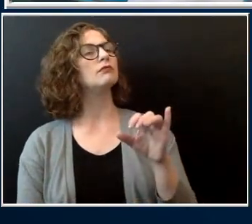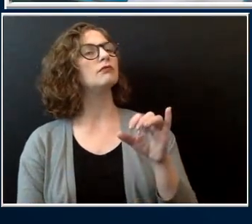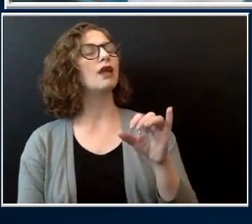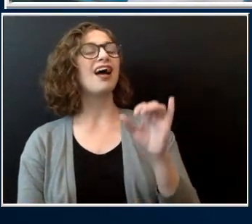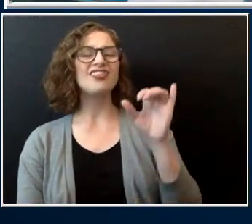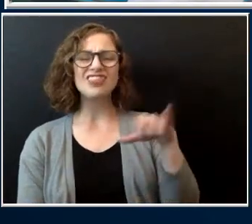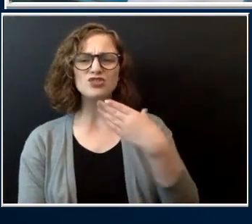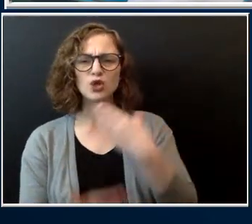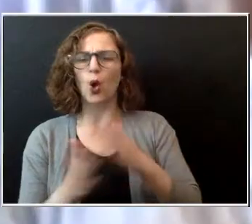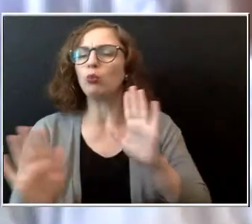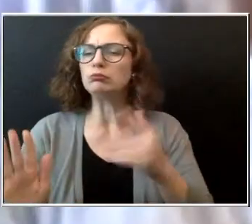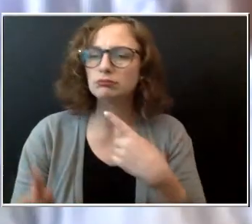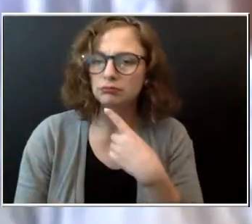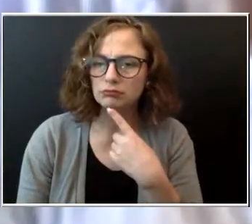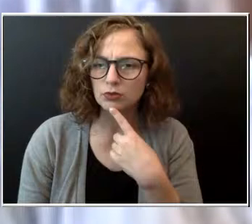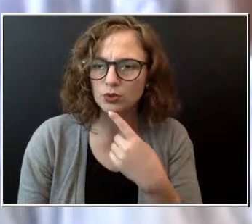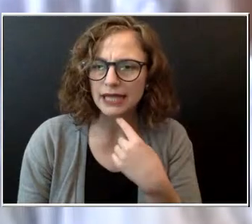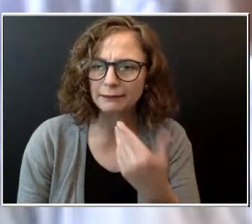sorry.